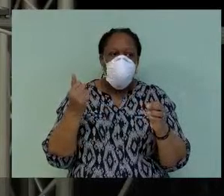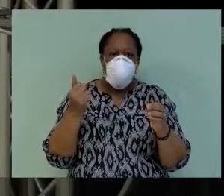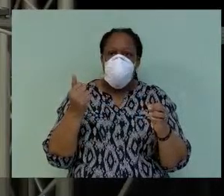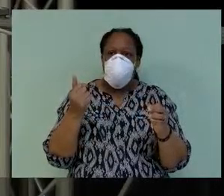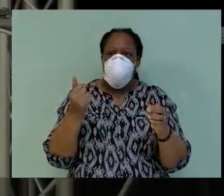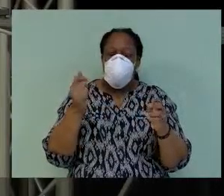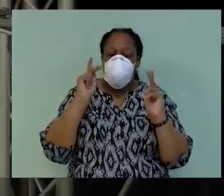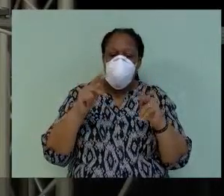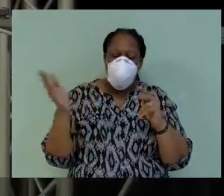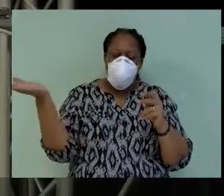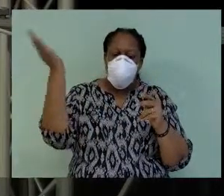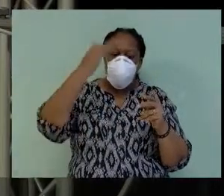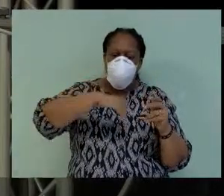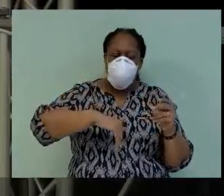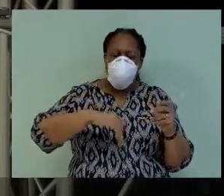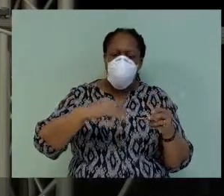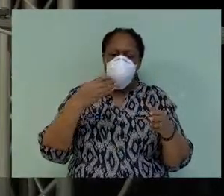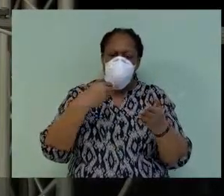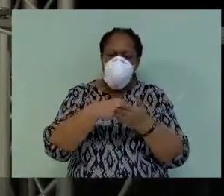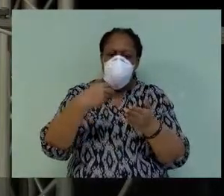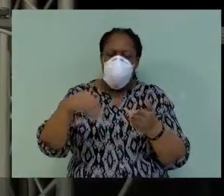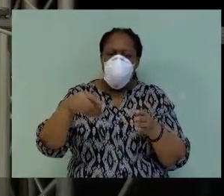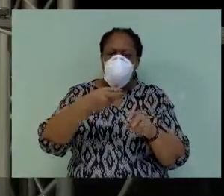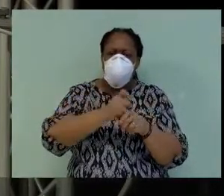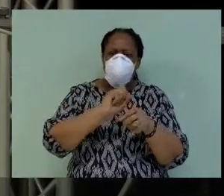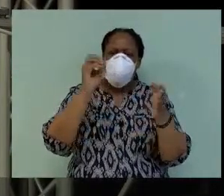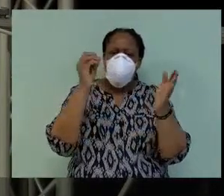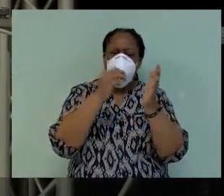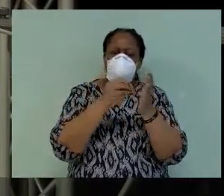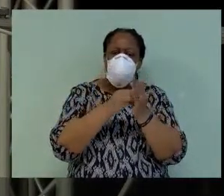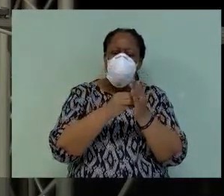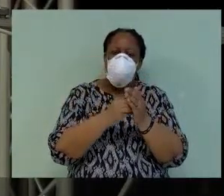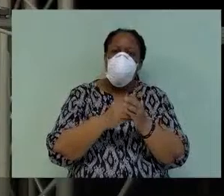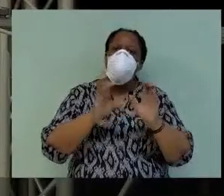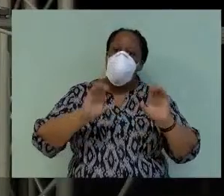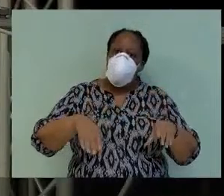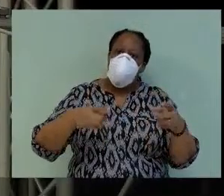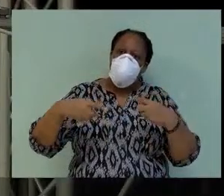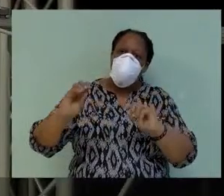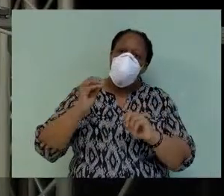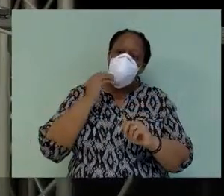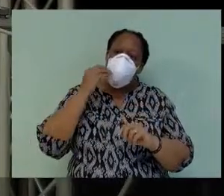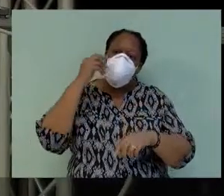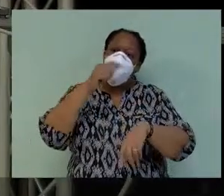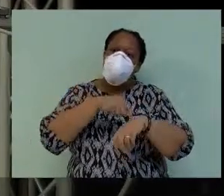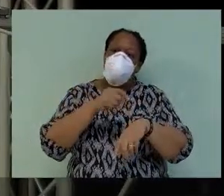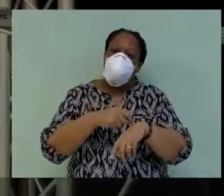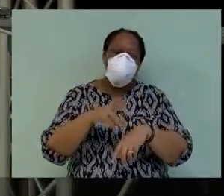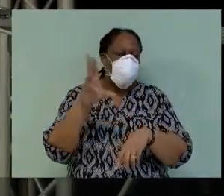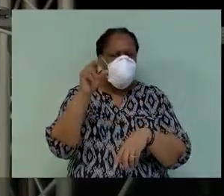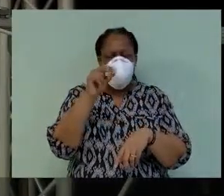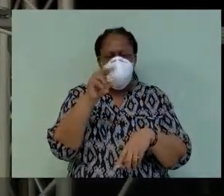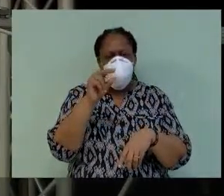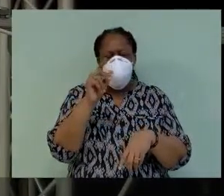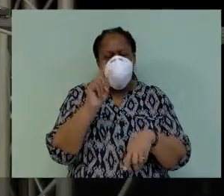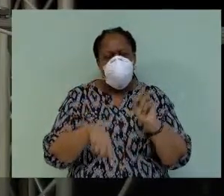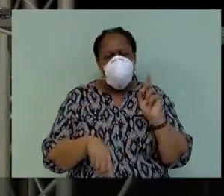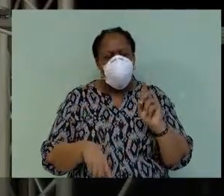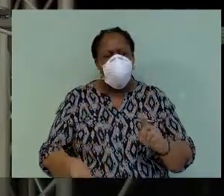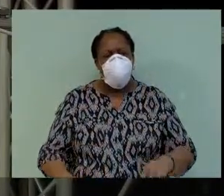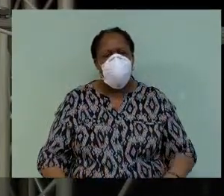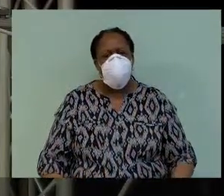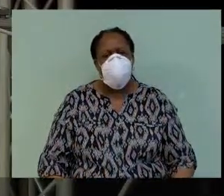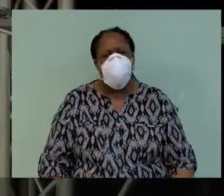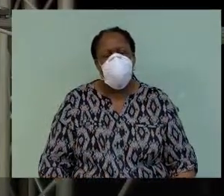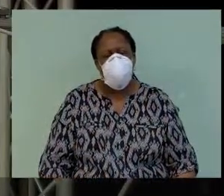Otley's or Keon, then will that person get home in time? That person won't